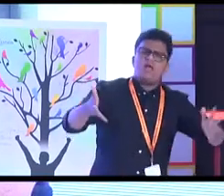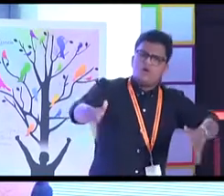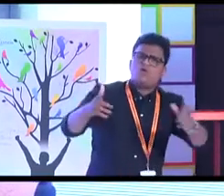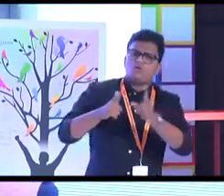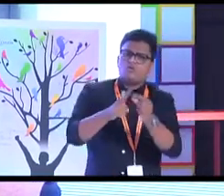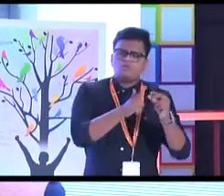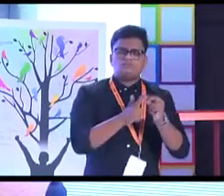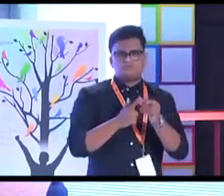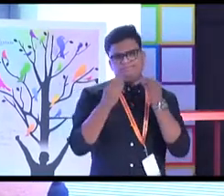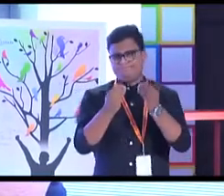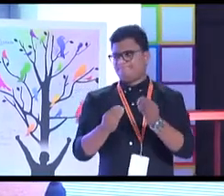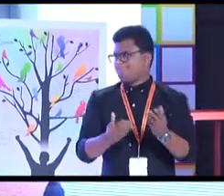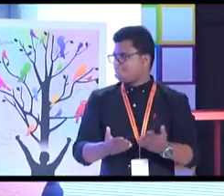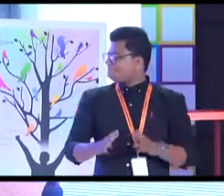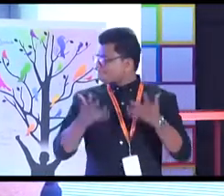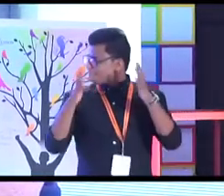do.